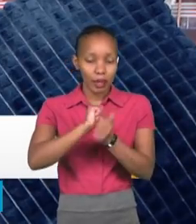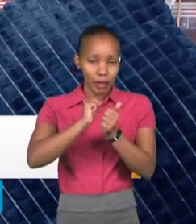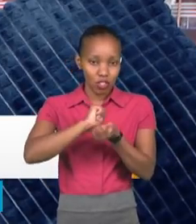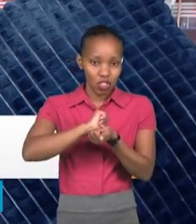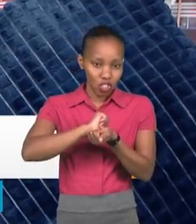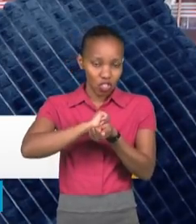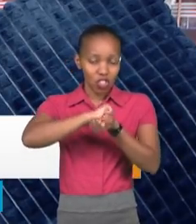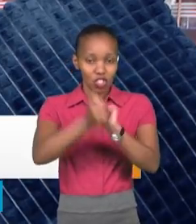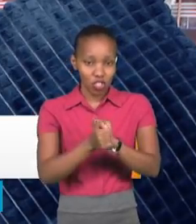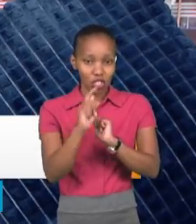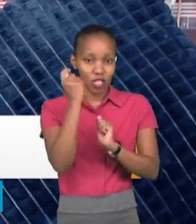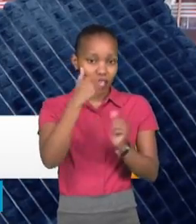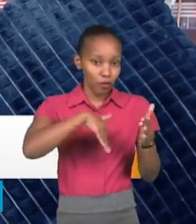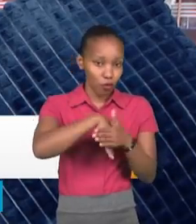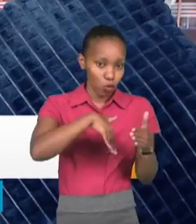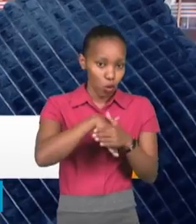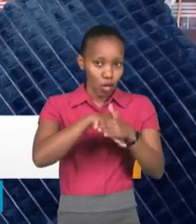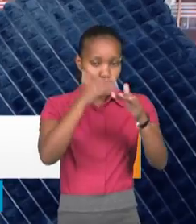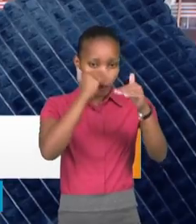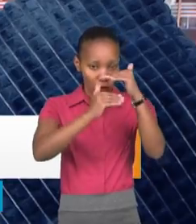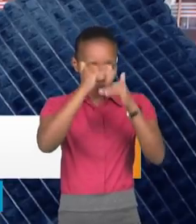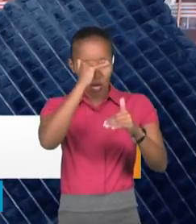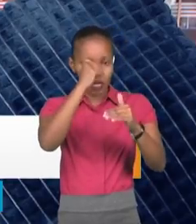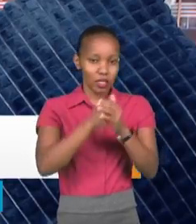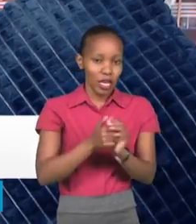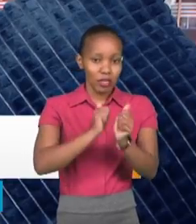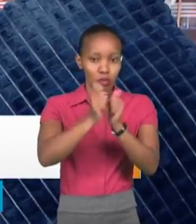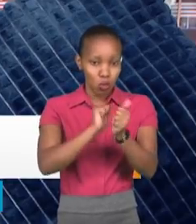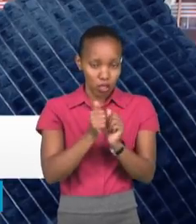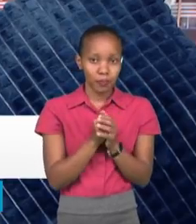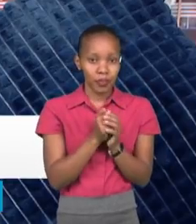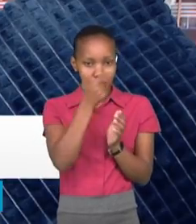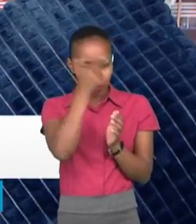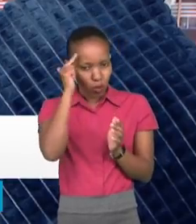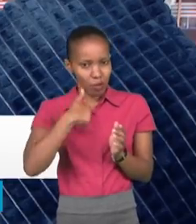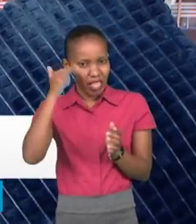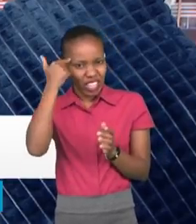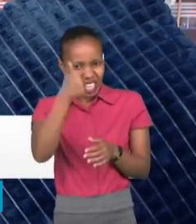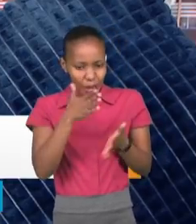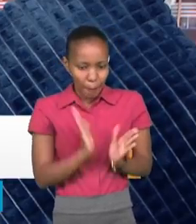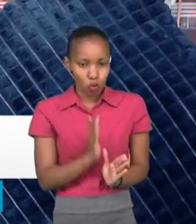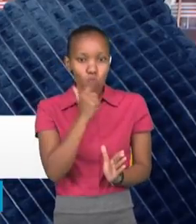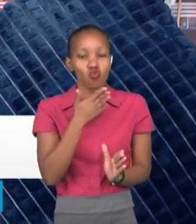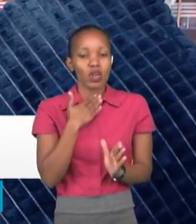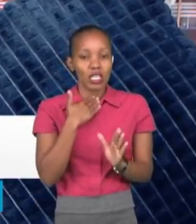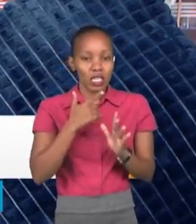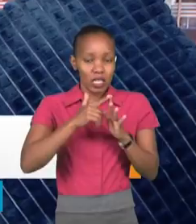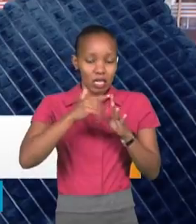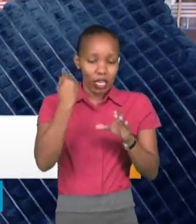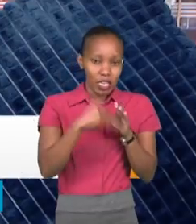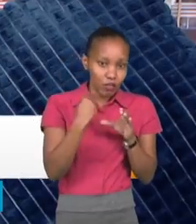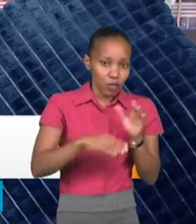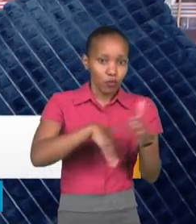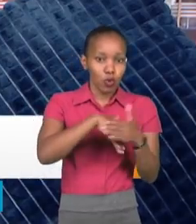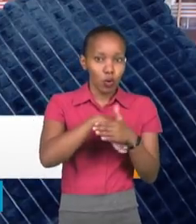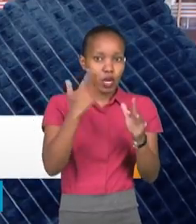in Kenyan football, professionalize the sport. Because I think anyone who wants to invest in football at the moment